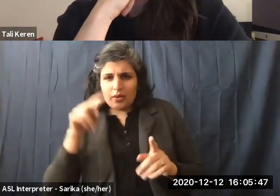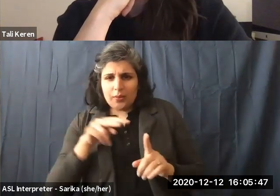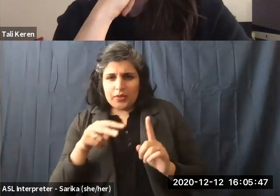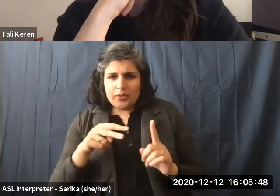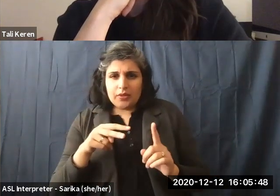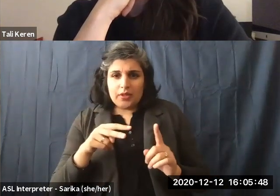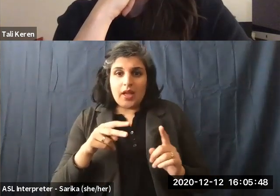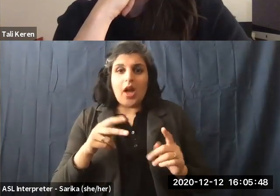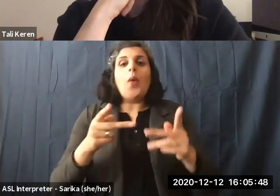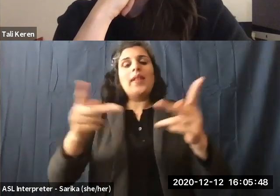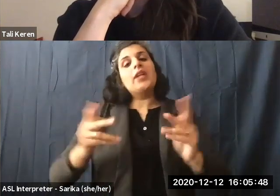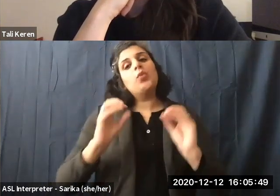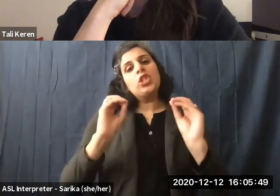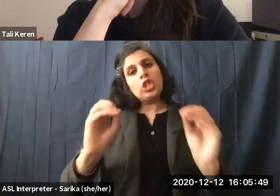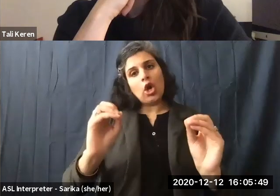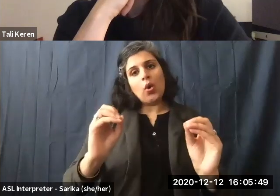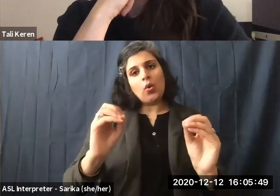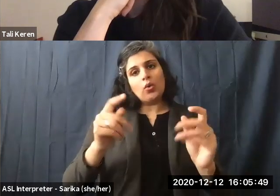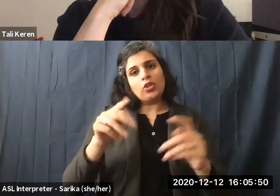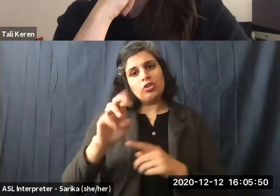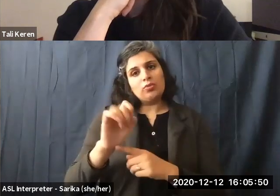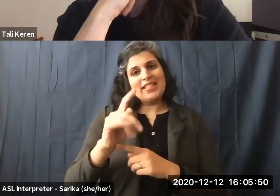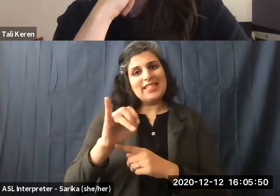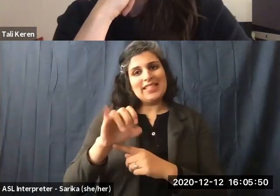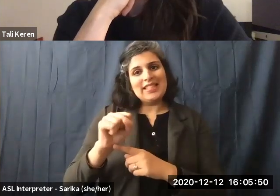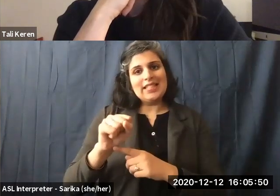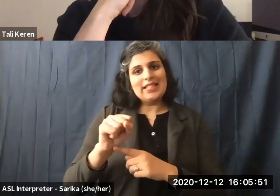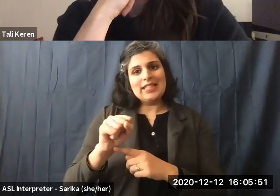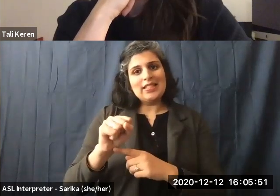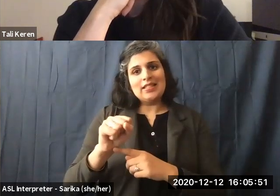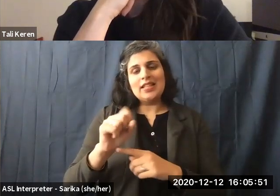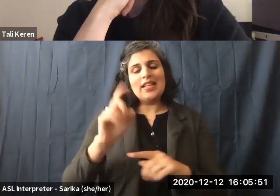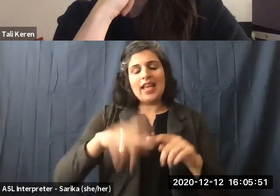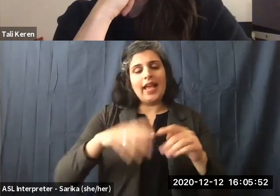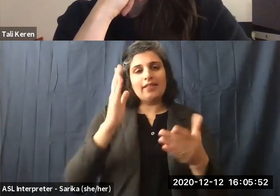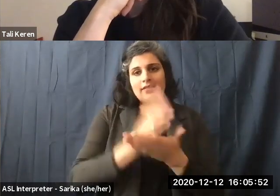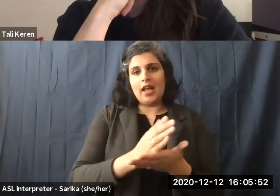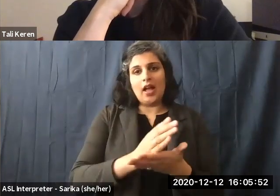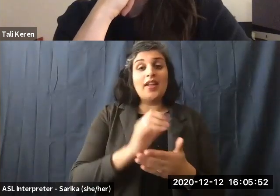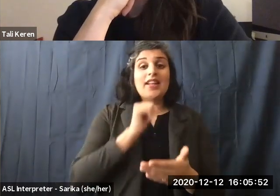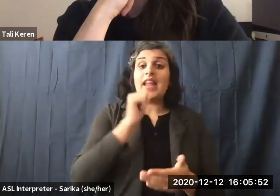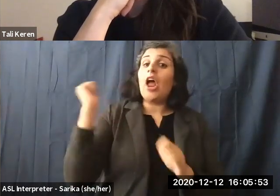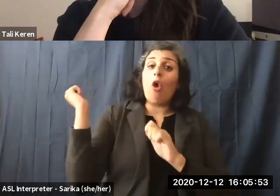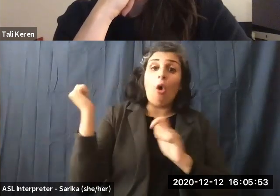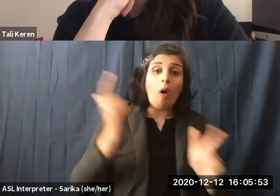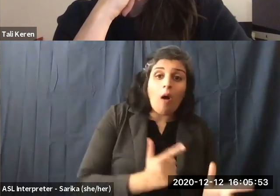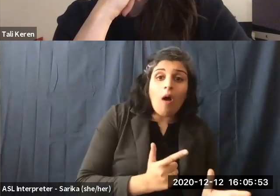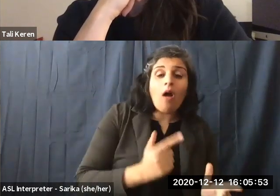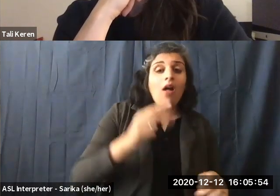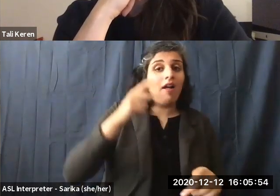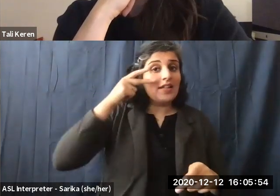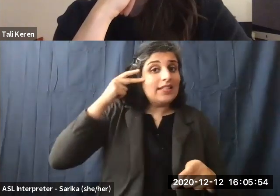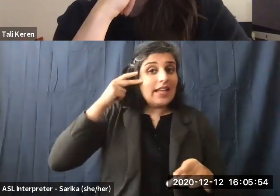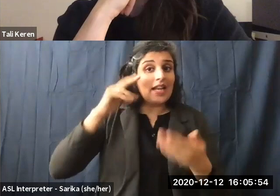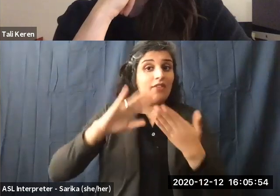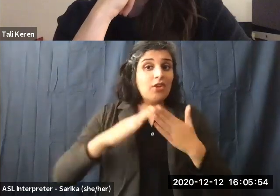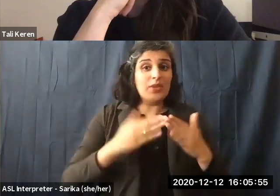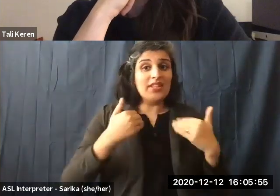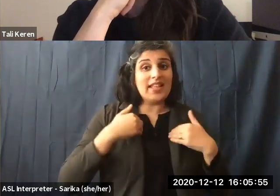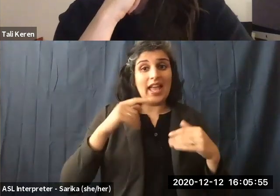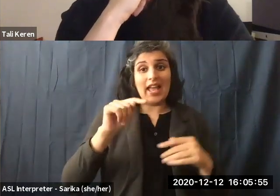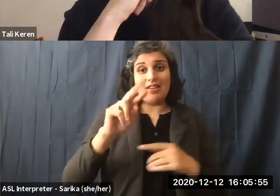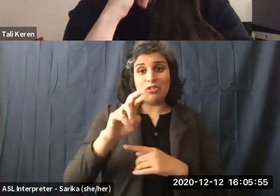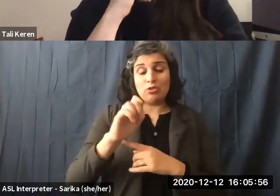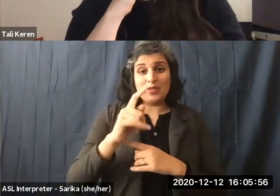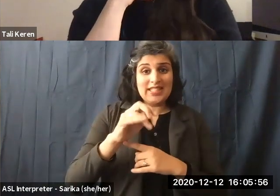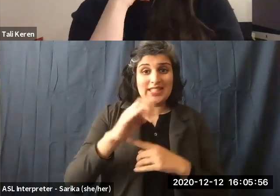with no treaties, right? That we can't stop there because not all native communities have treaties and we can't limit our